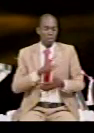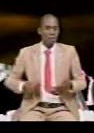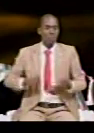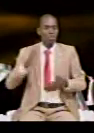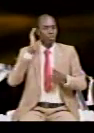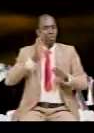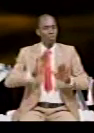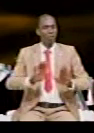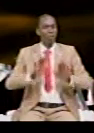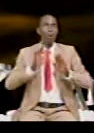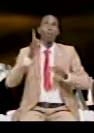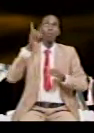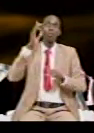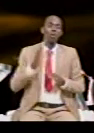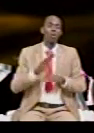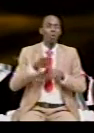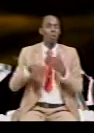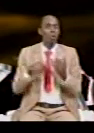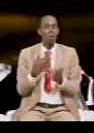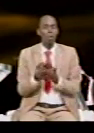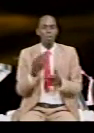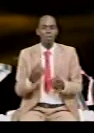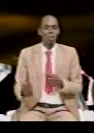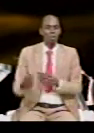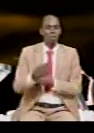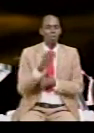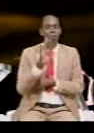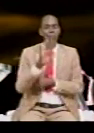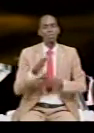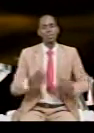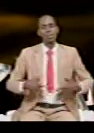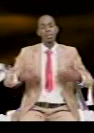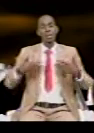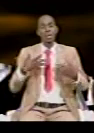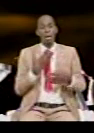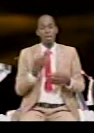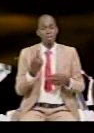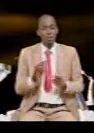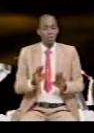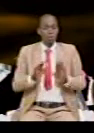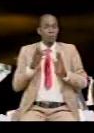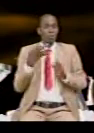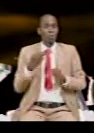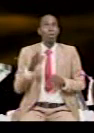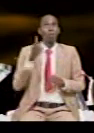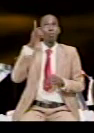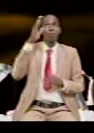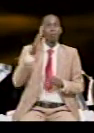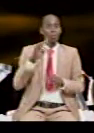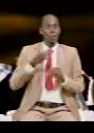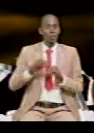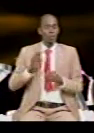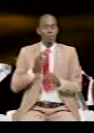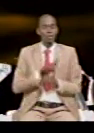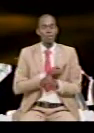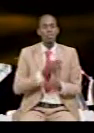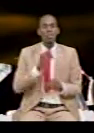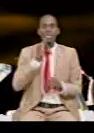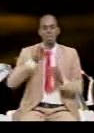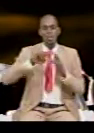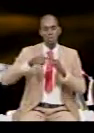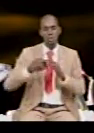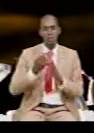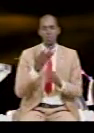will fear God all his life. And the fear of God in us is the beginning of